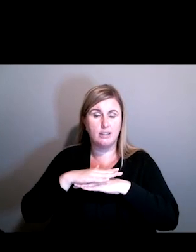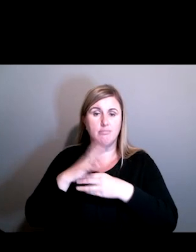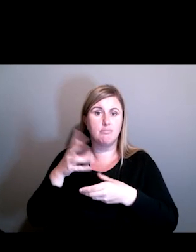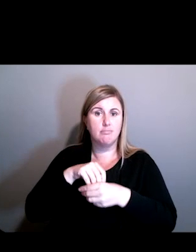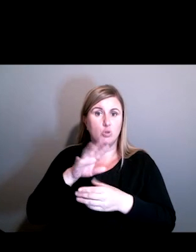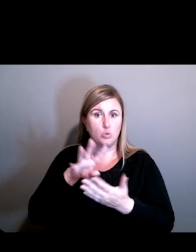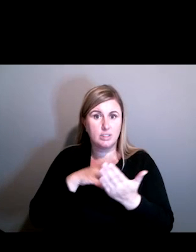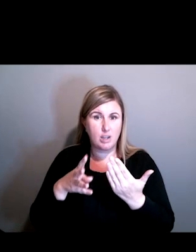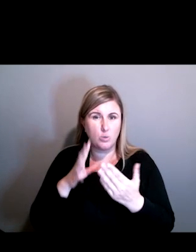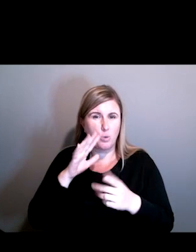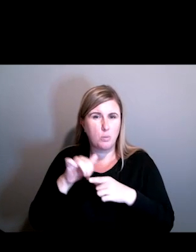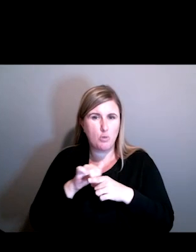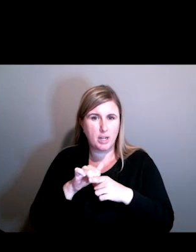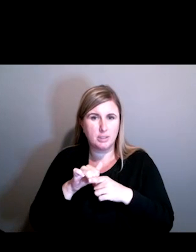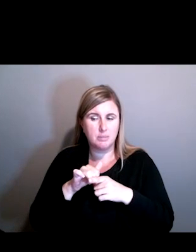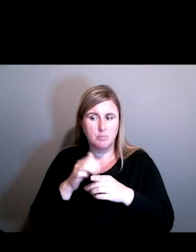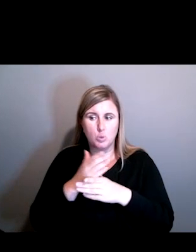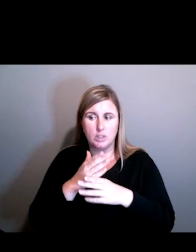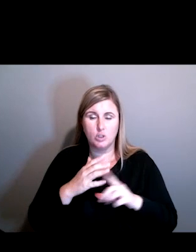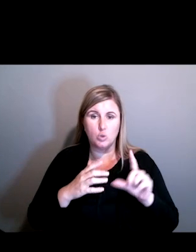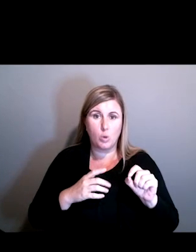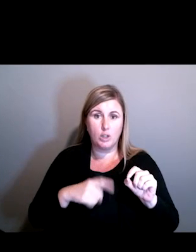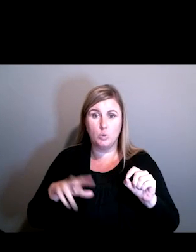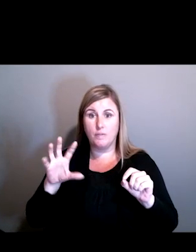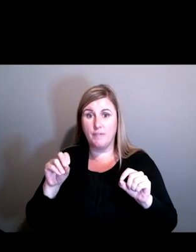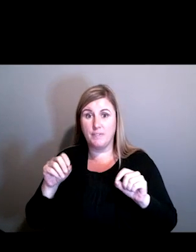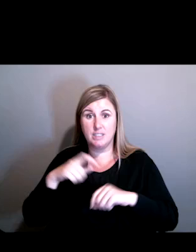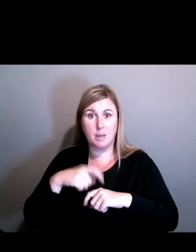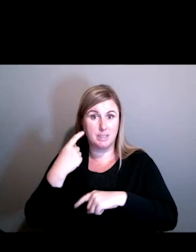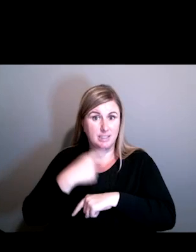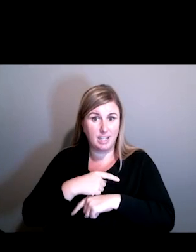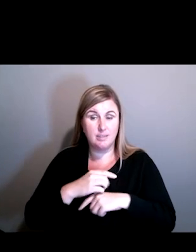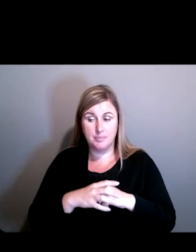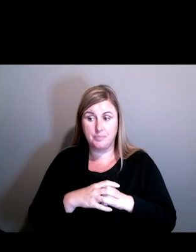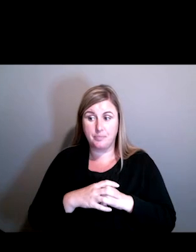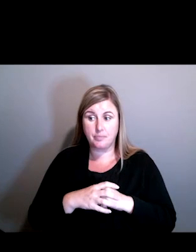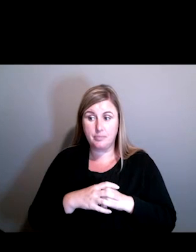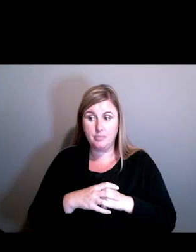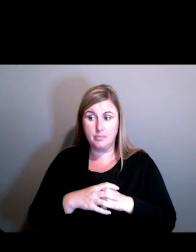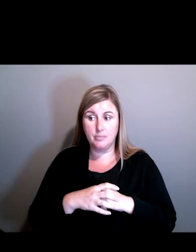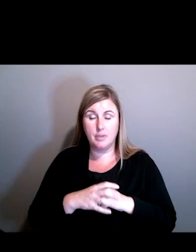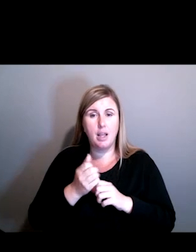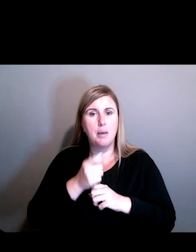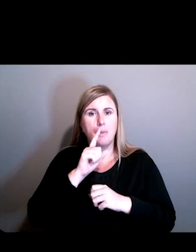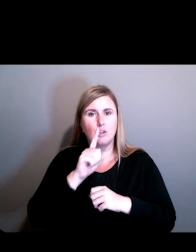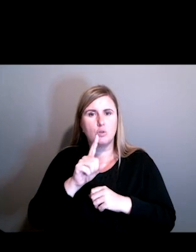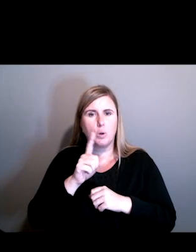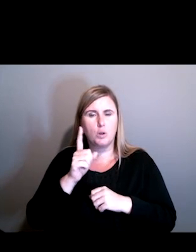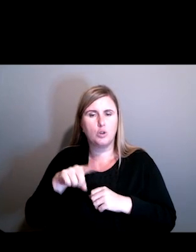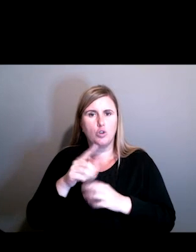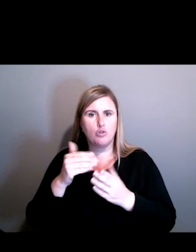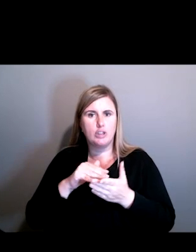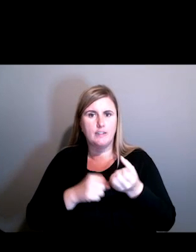your schedule. You will practice them anywhere between 20 to 50 times a day, and make sure that